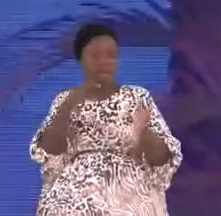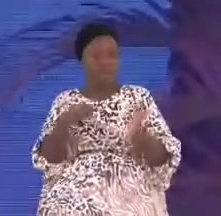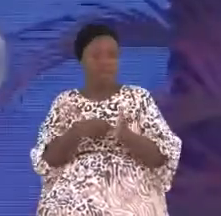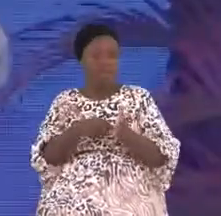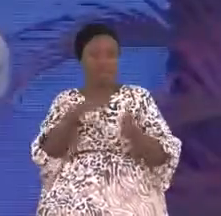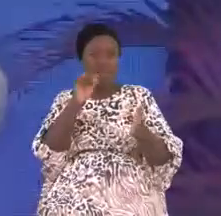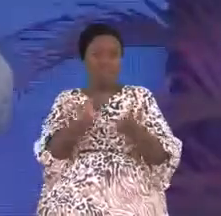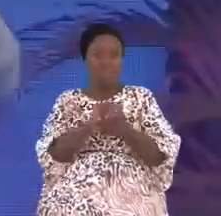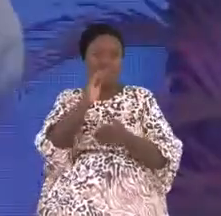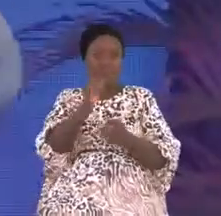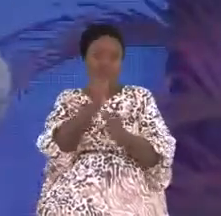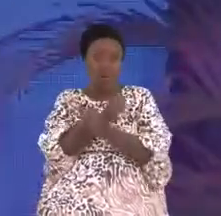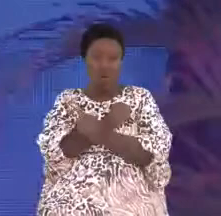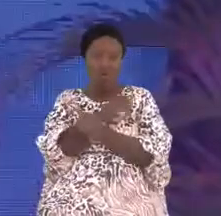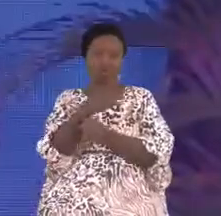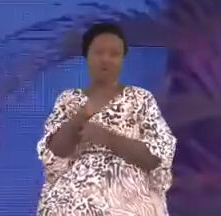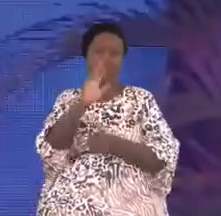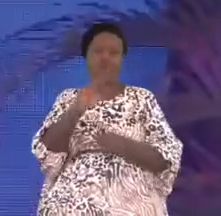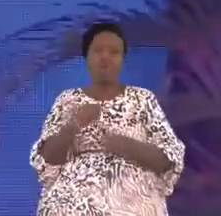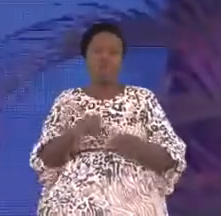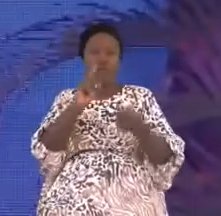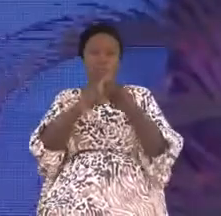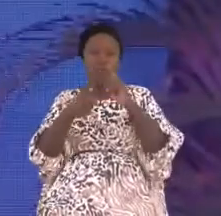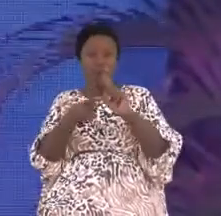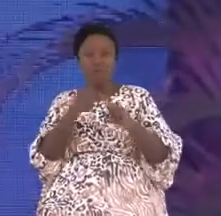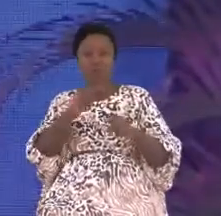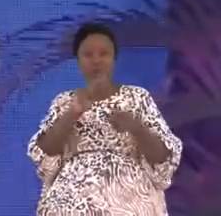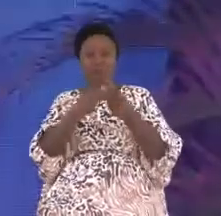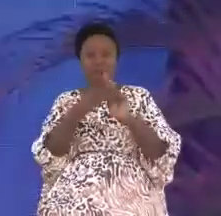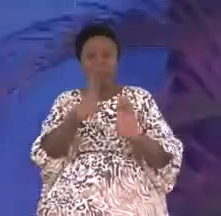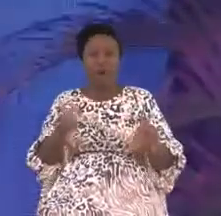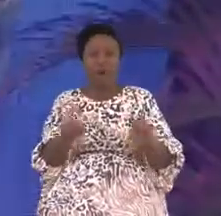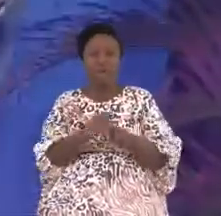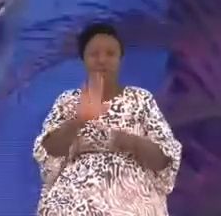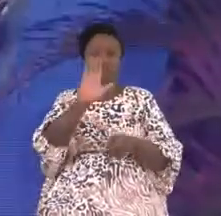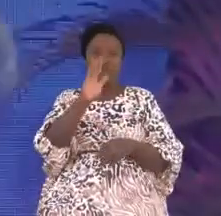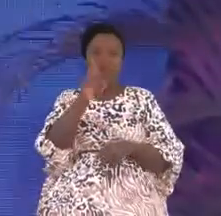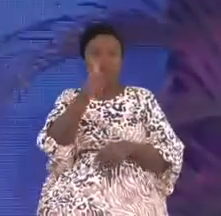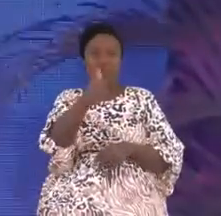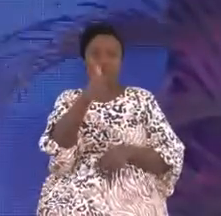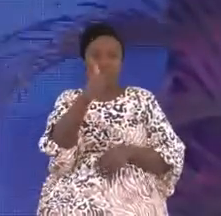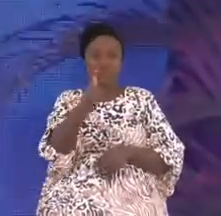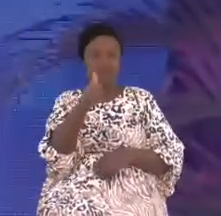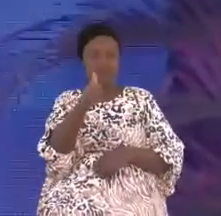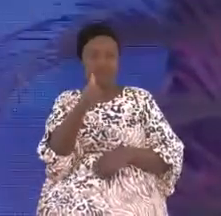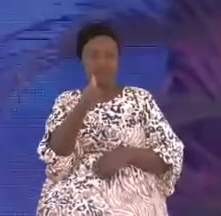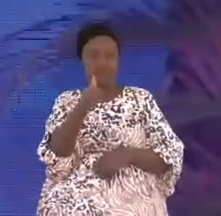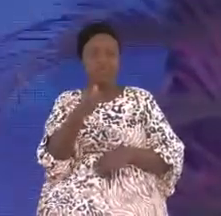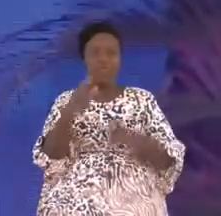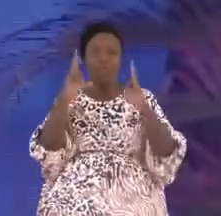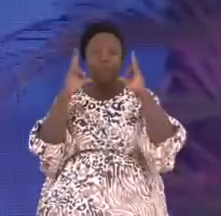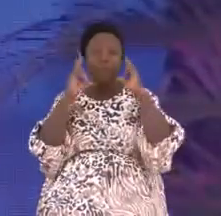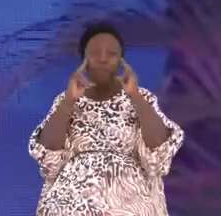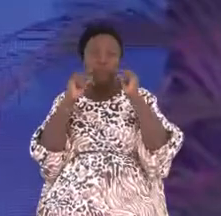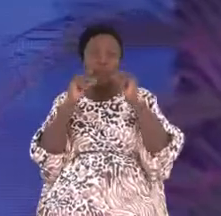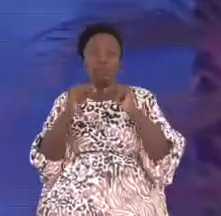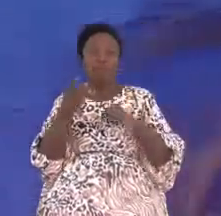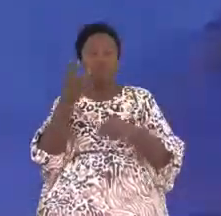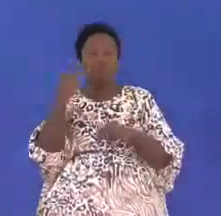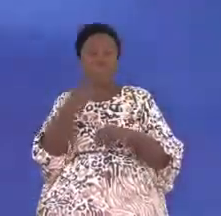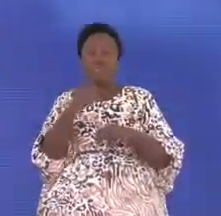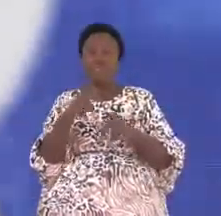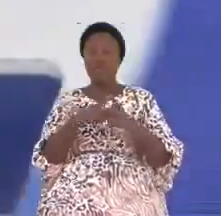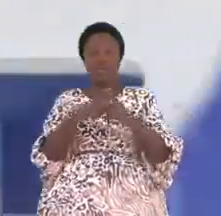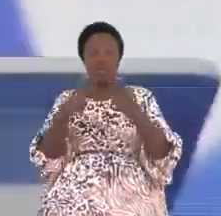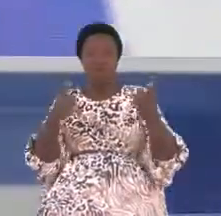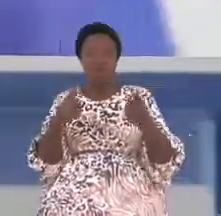as thyself moses was a great neighbor he was the one that